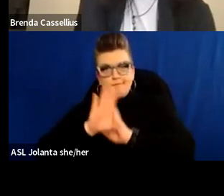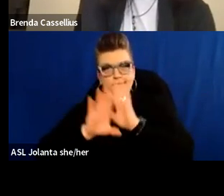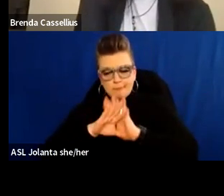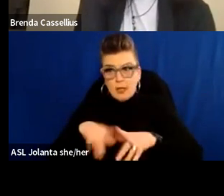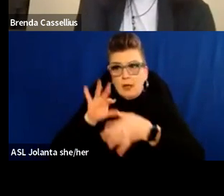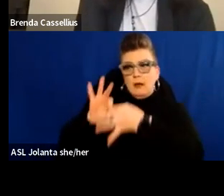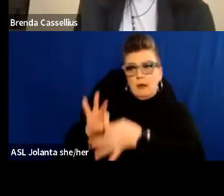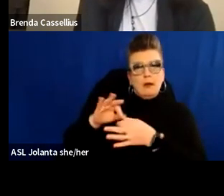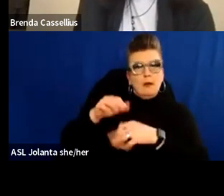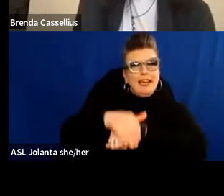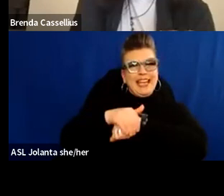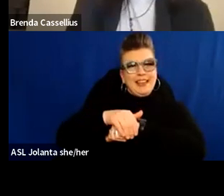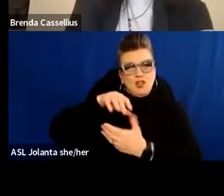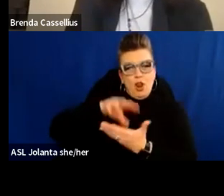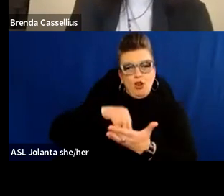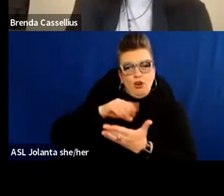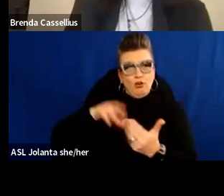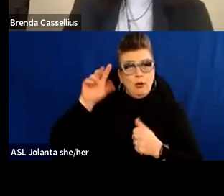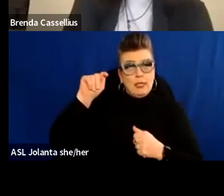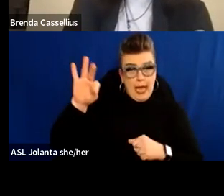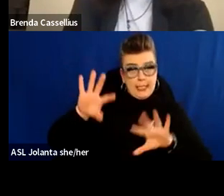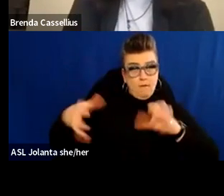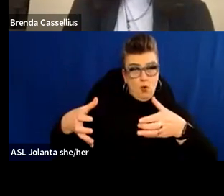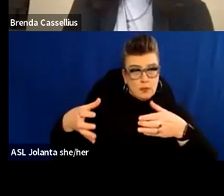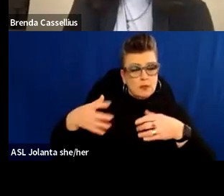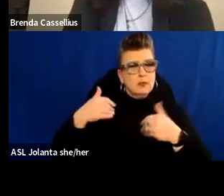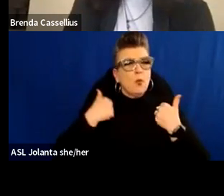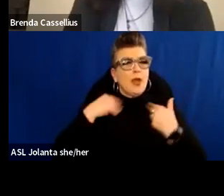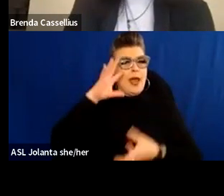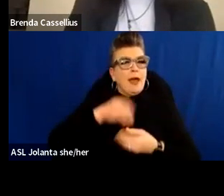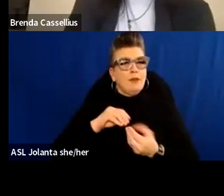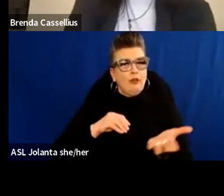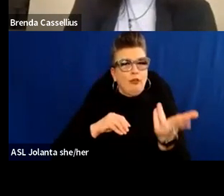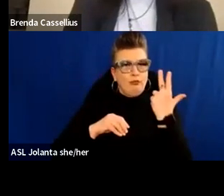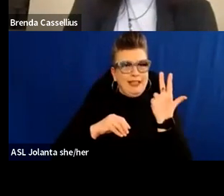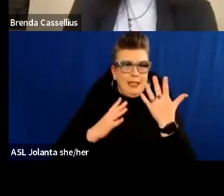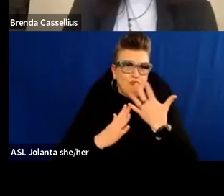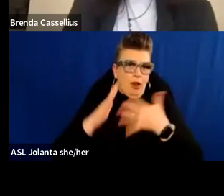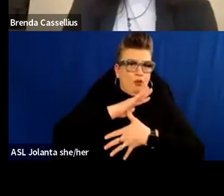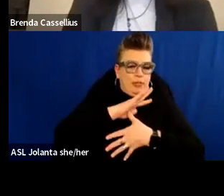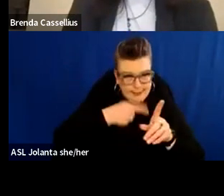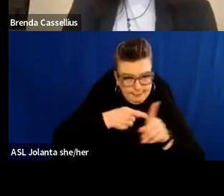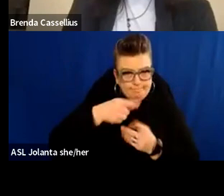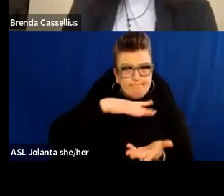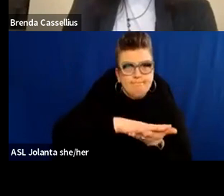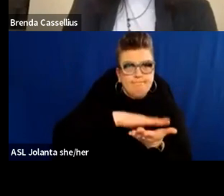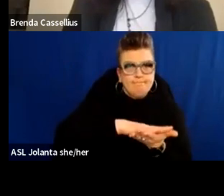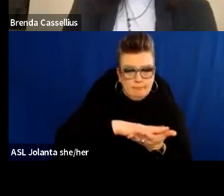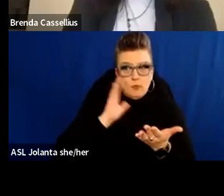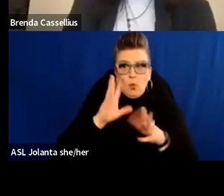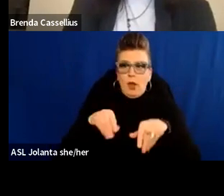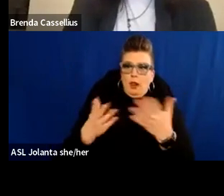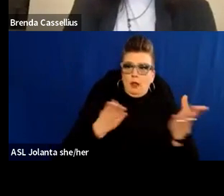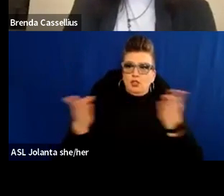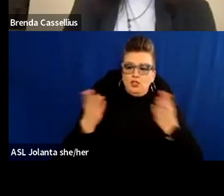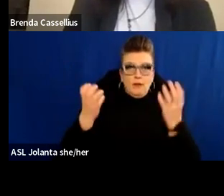force on this specific issue we have three three academic priorities uh that will serve our multilingual